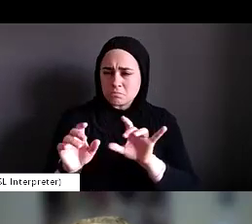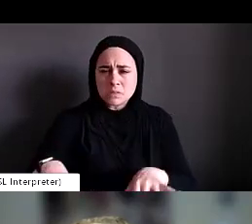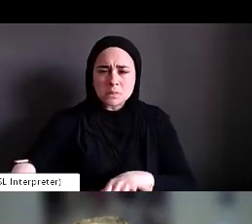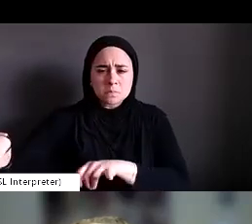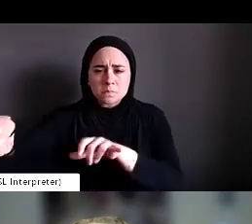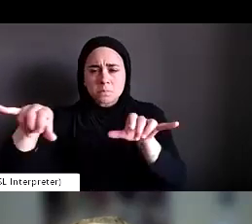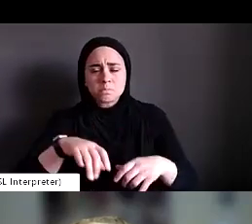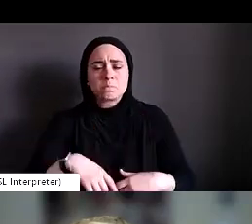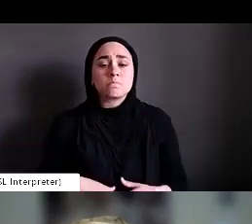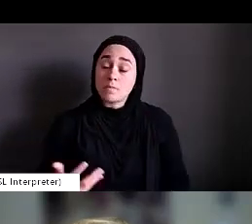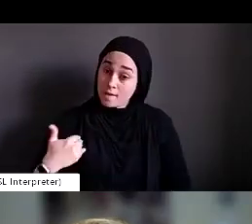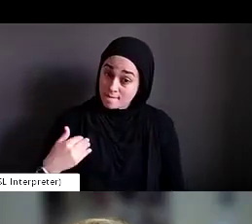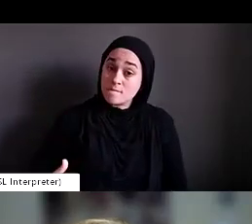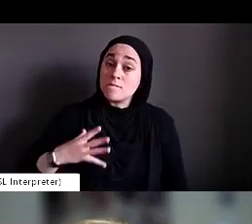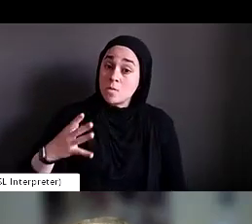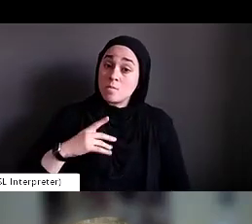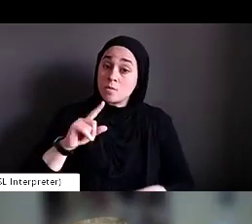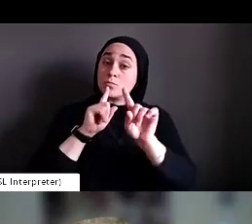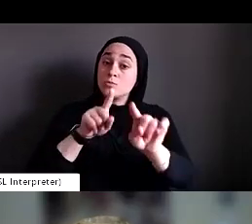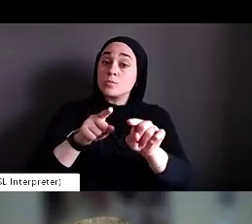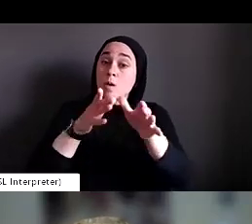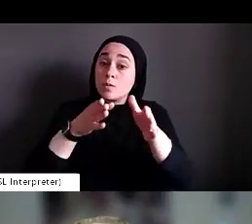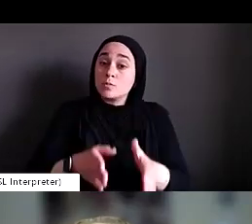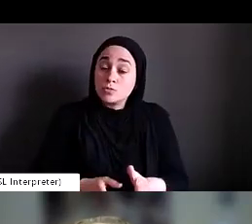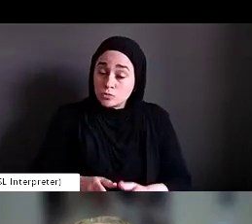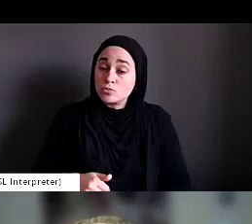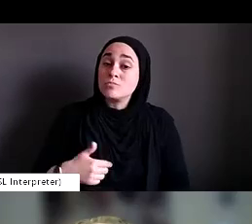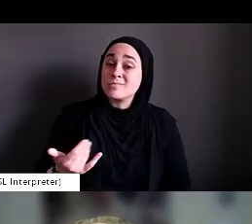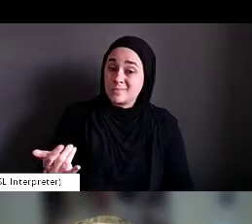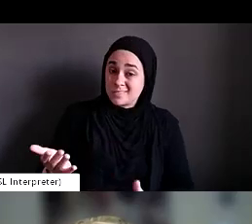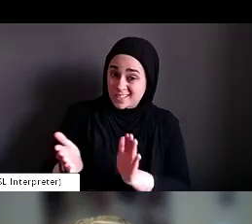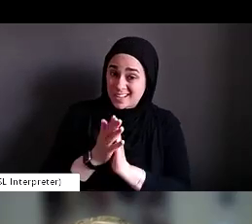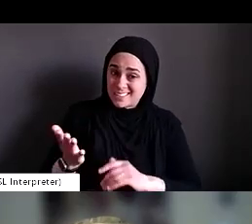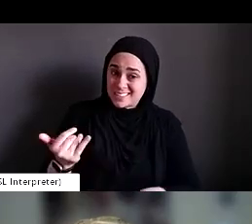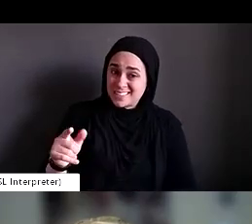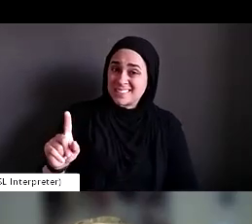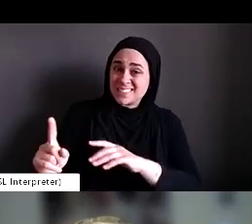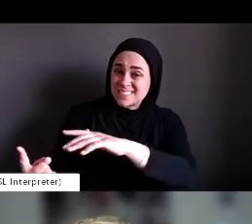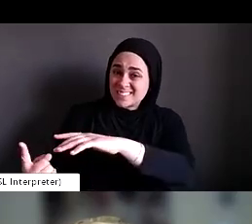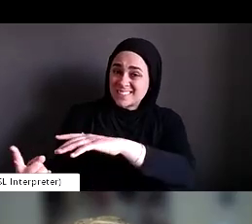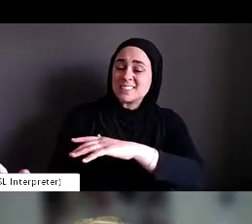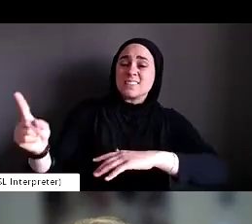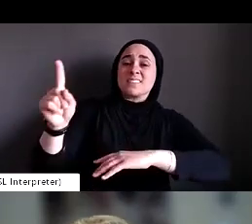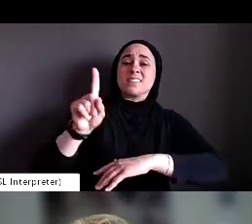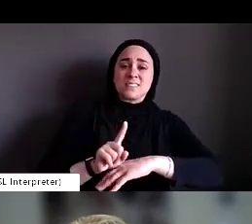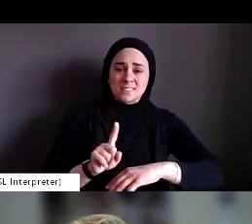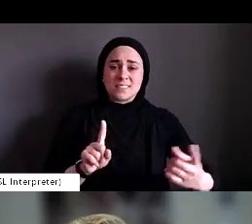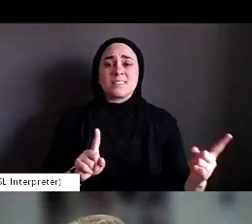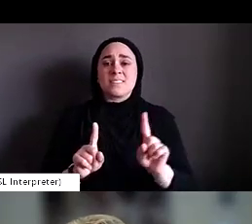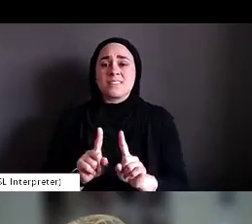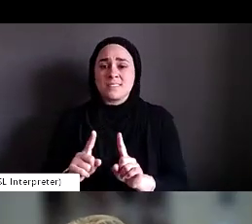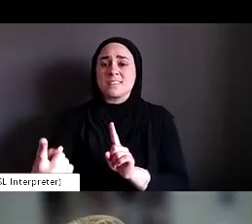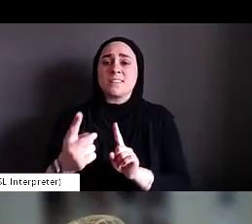is formal responders that we're asking to step out of their siloed organizations into